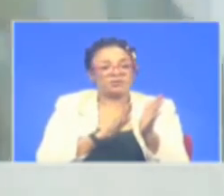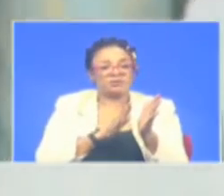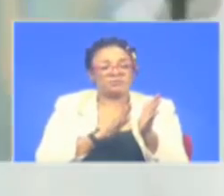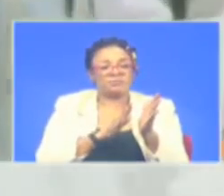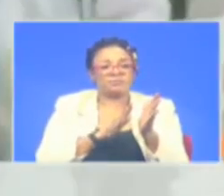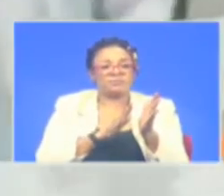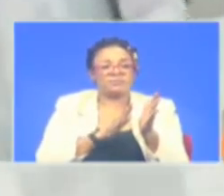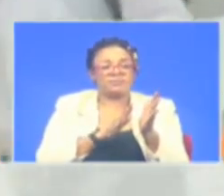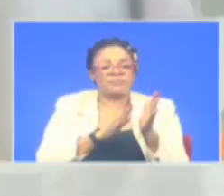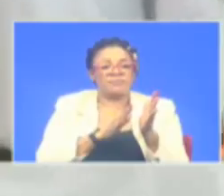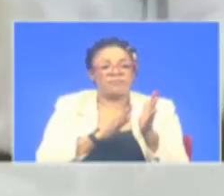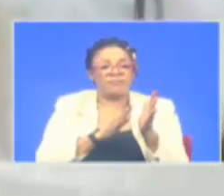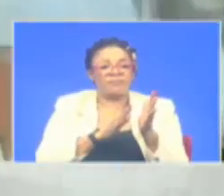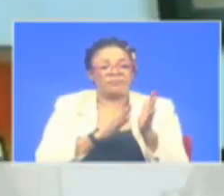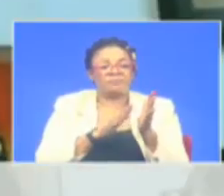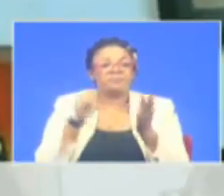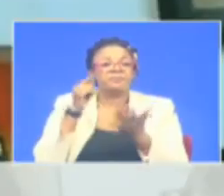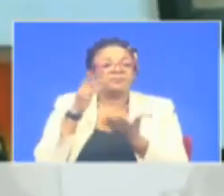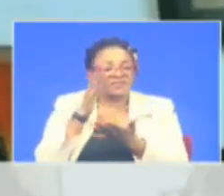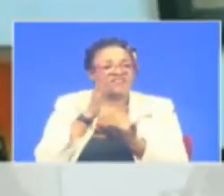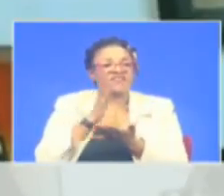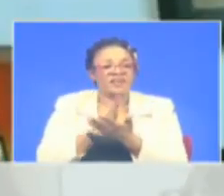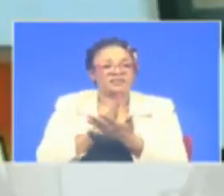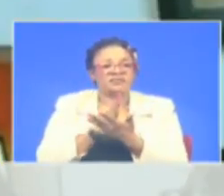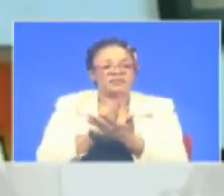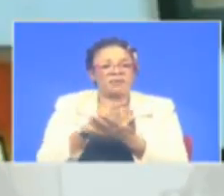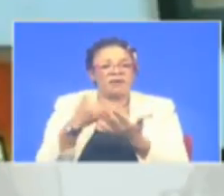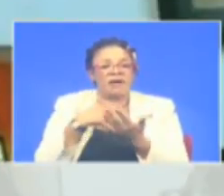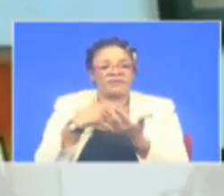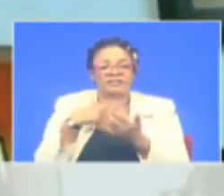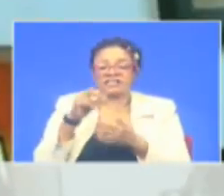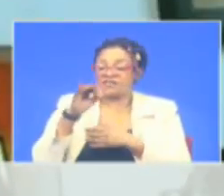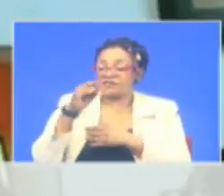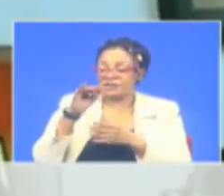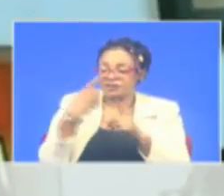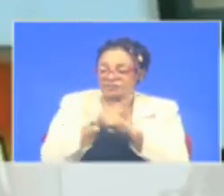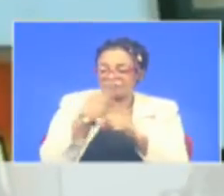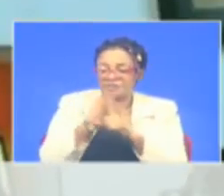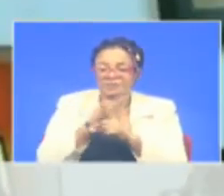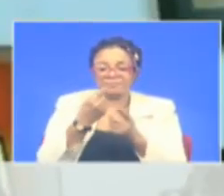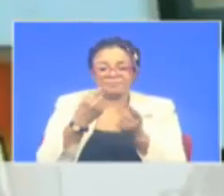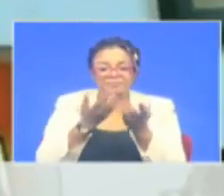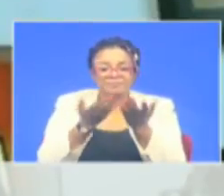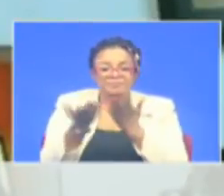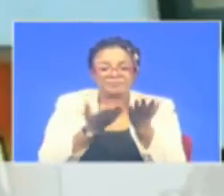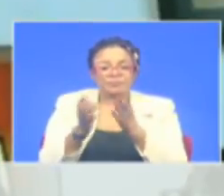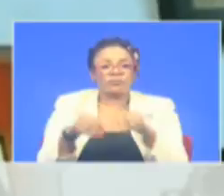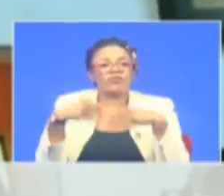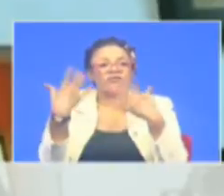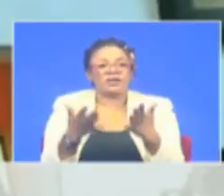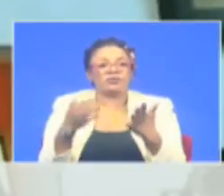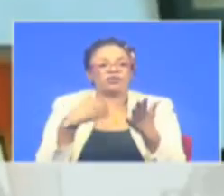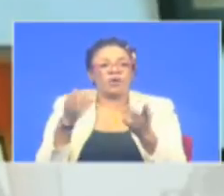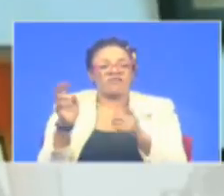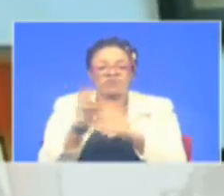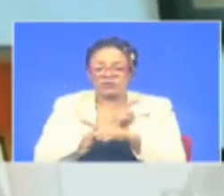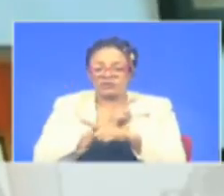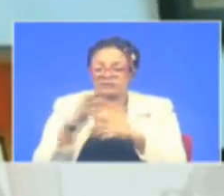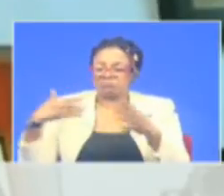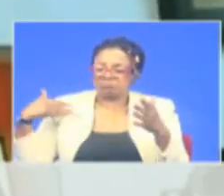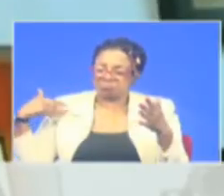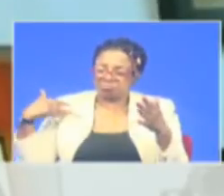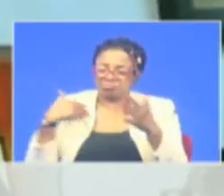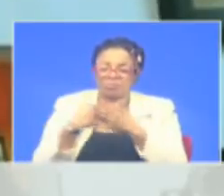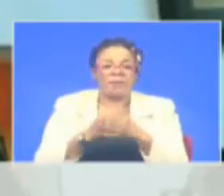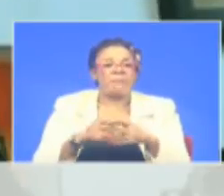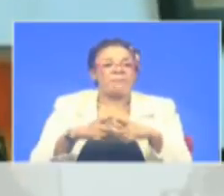fact that despite the significant growth in the number of financial service providers we have witnessed over the years, a majority